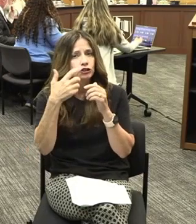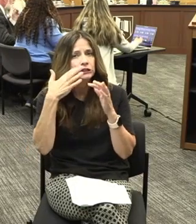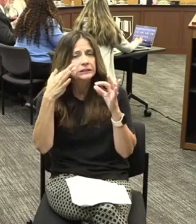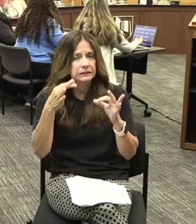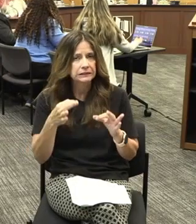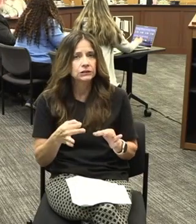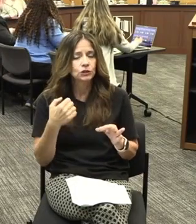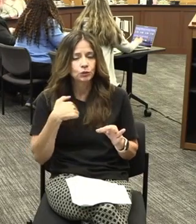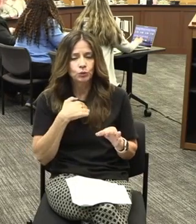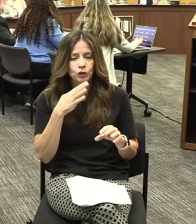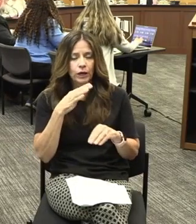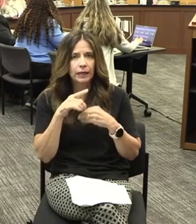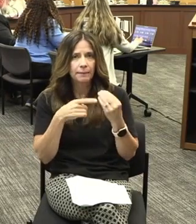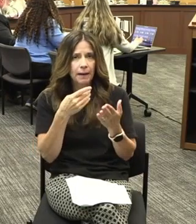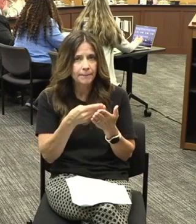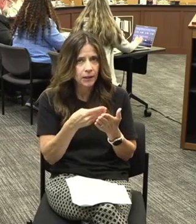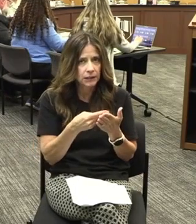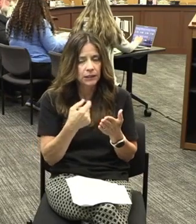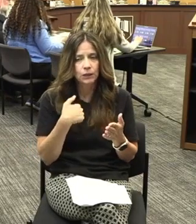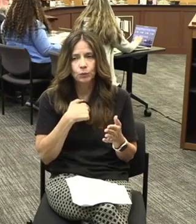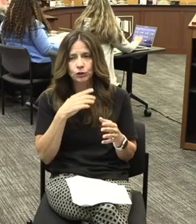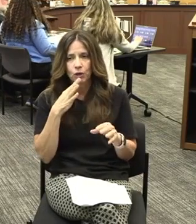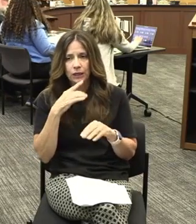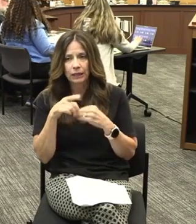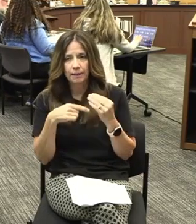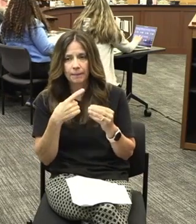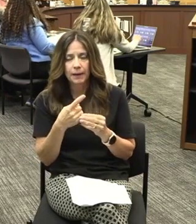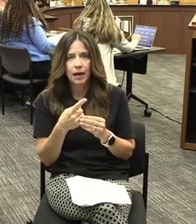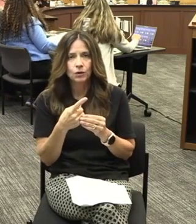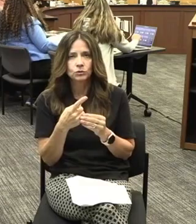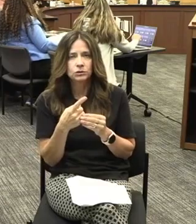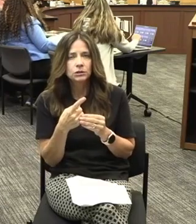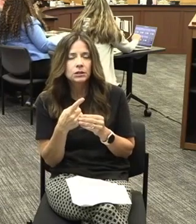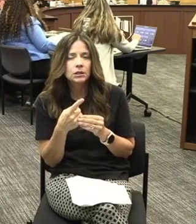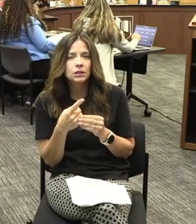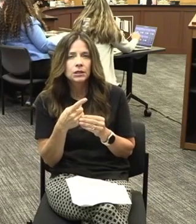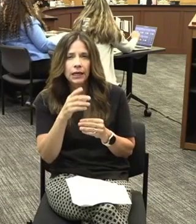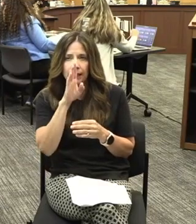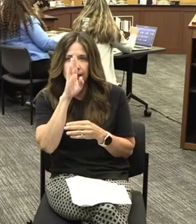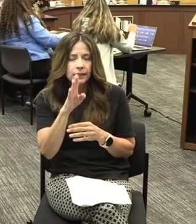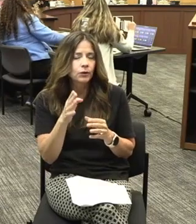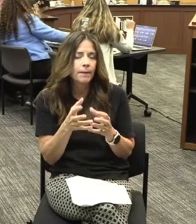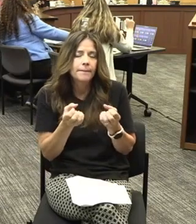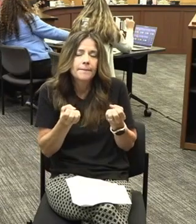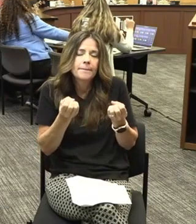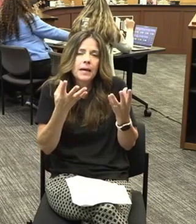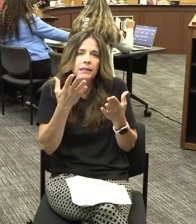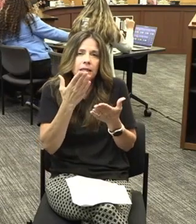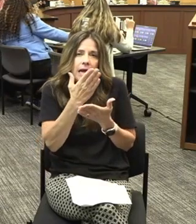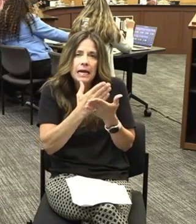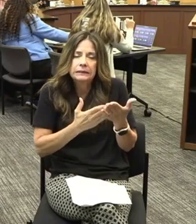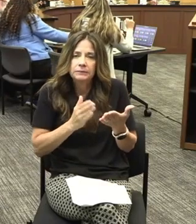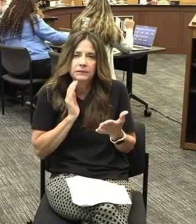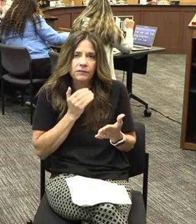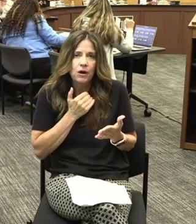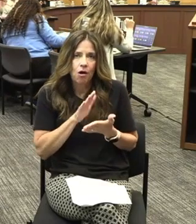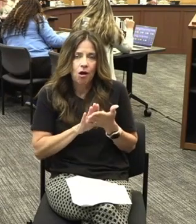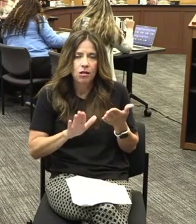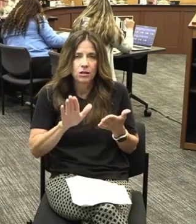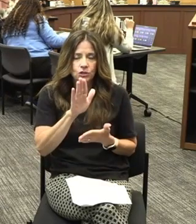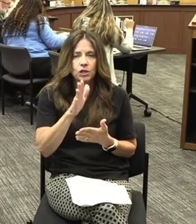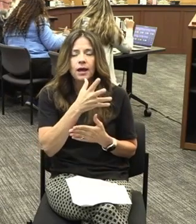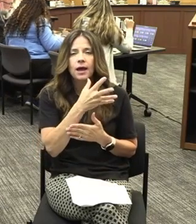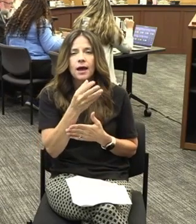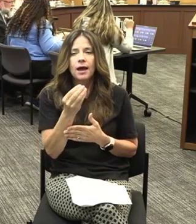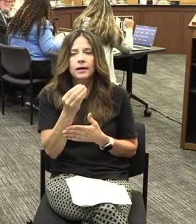When we're talking about money, we're talking about, literally so many different aspects of the college. And